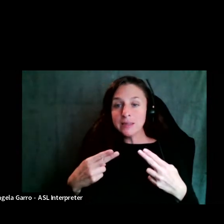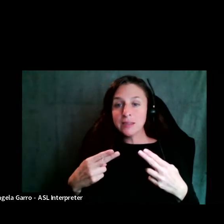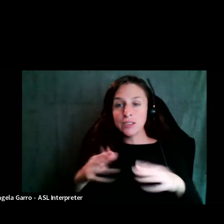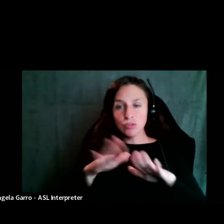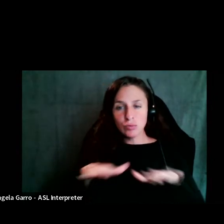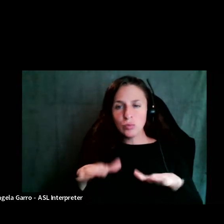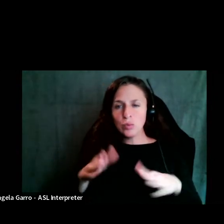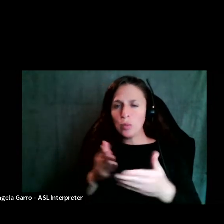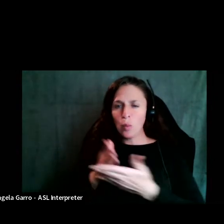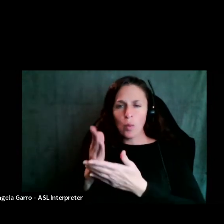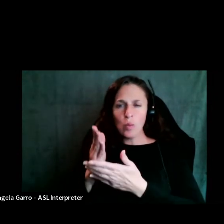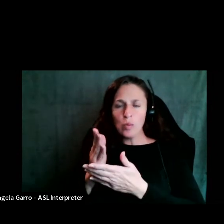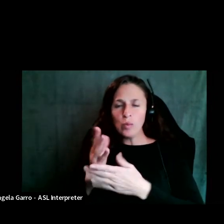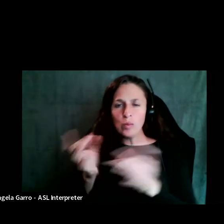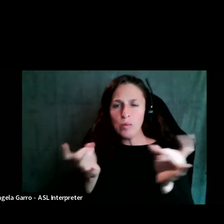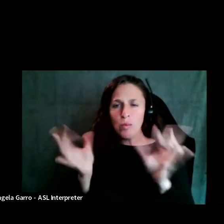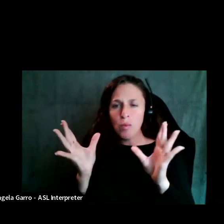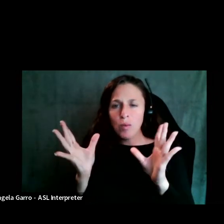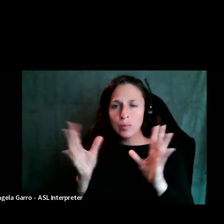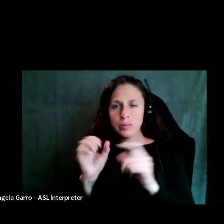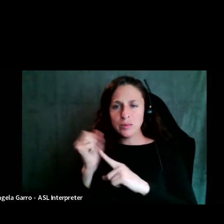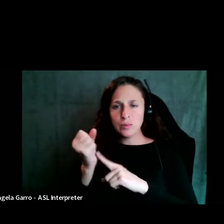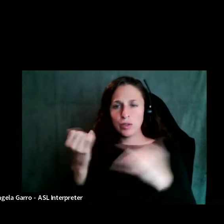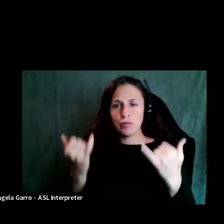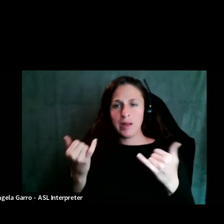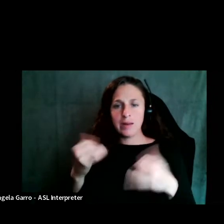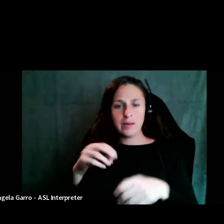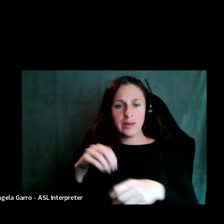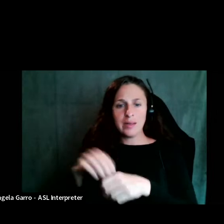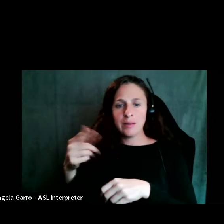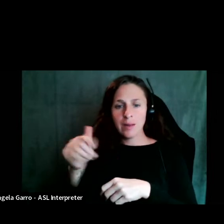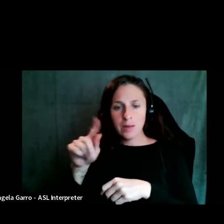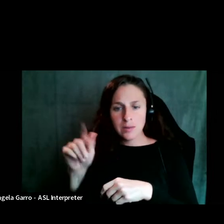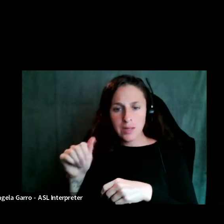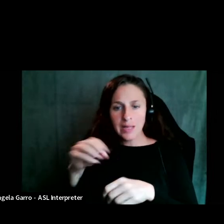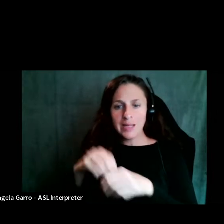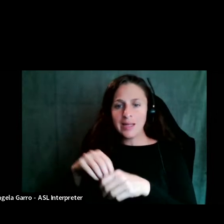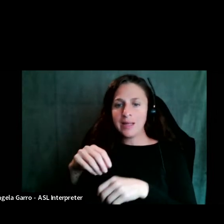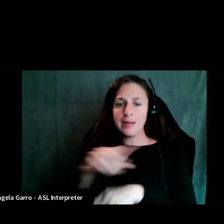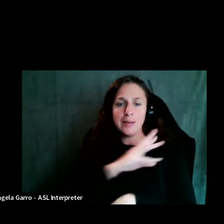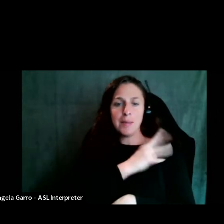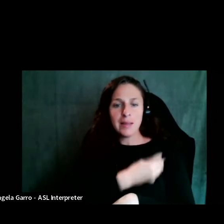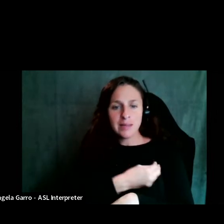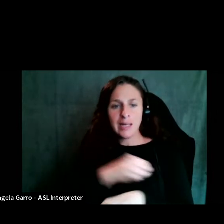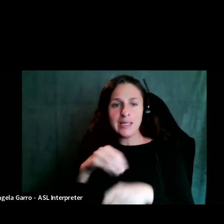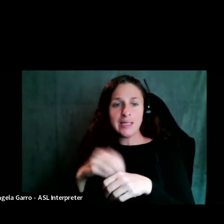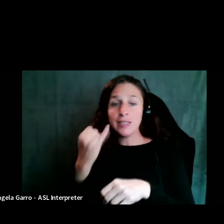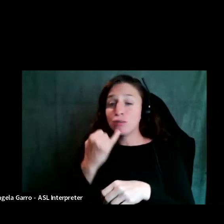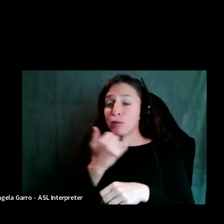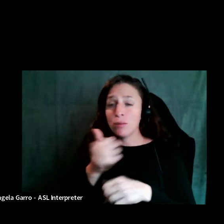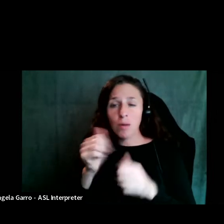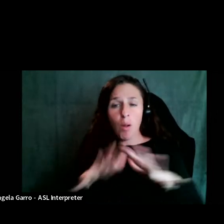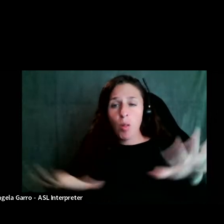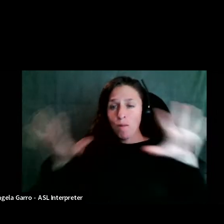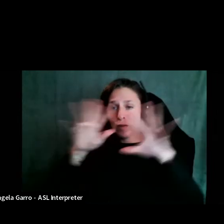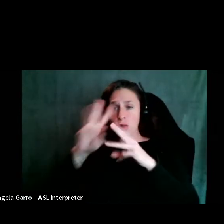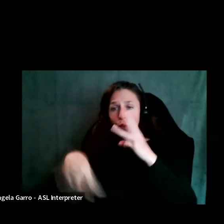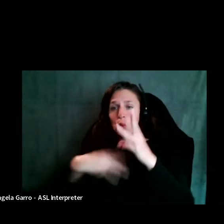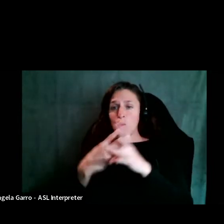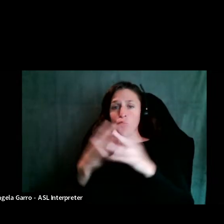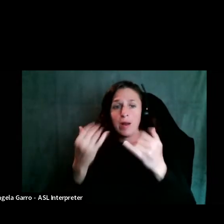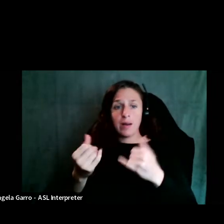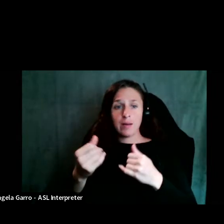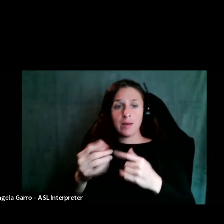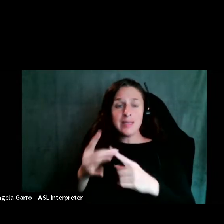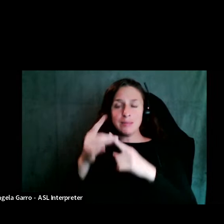a horrible situation right now in Gaza, in Palestine, in Israel, and all over the world right now, especially in the United States